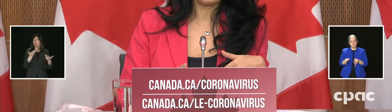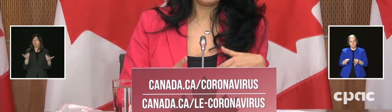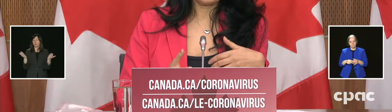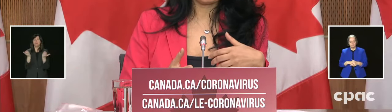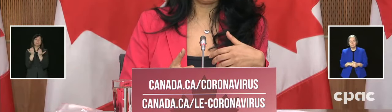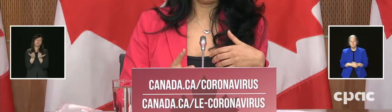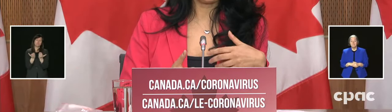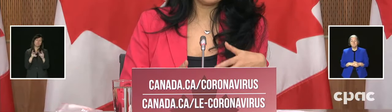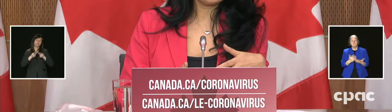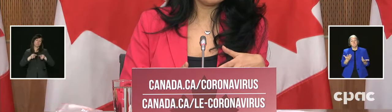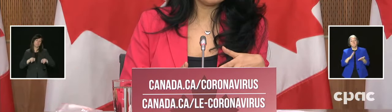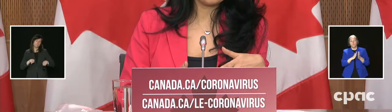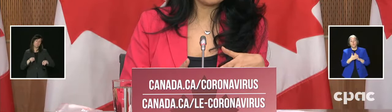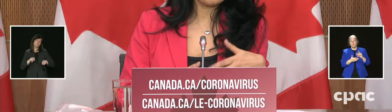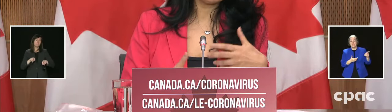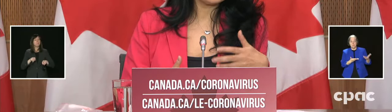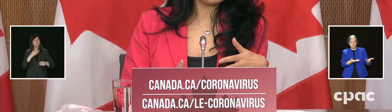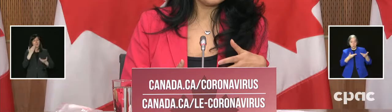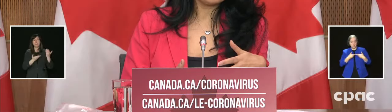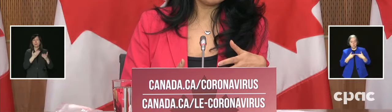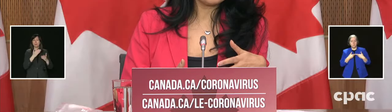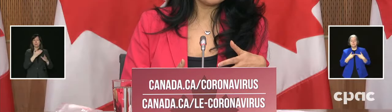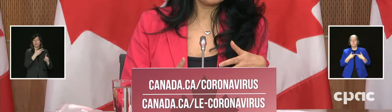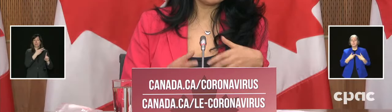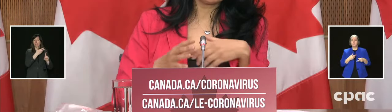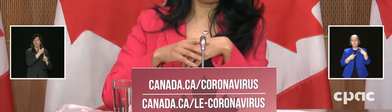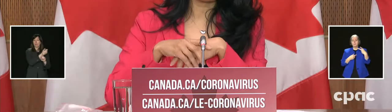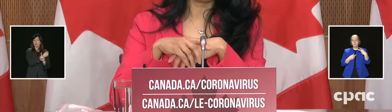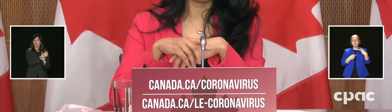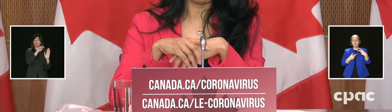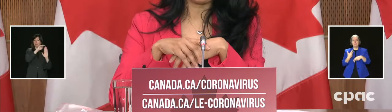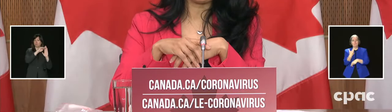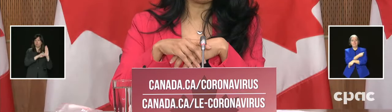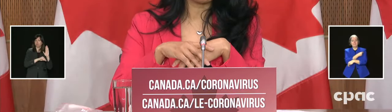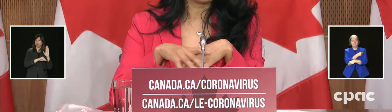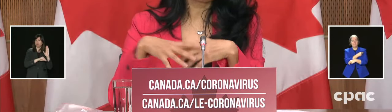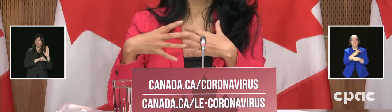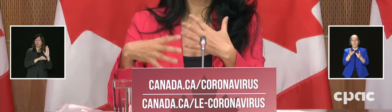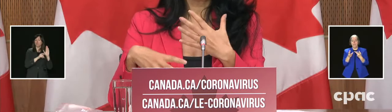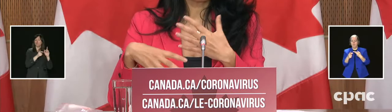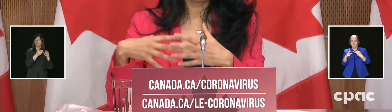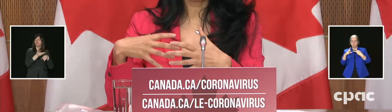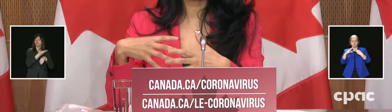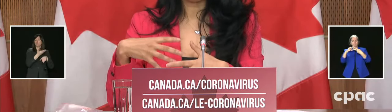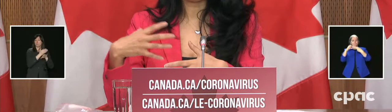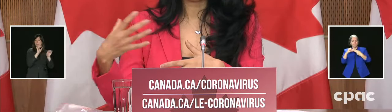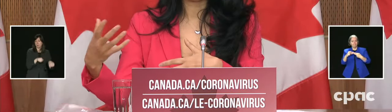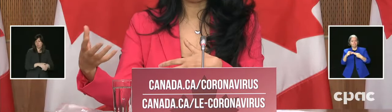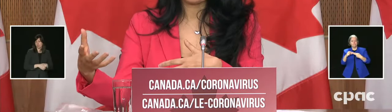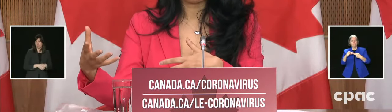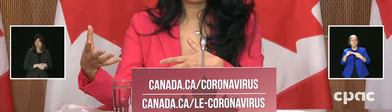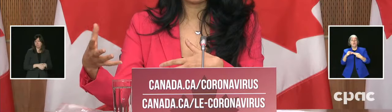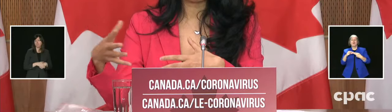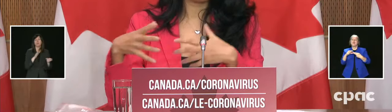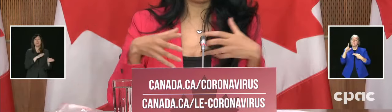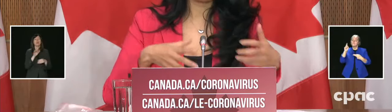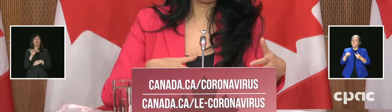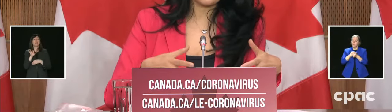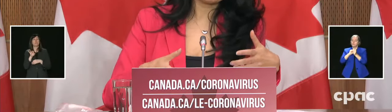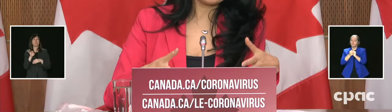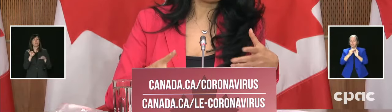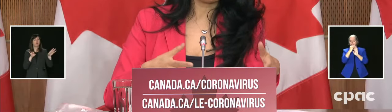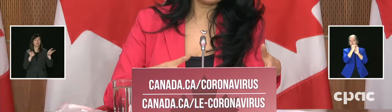potentially change the monograph and update what the vaccine would be authorized for. Usually in circumstances where we have mixed schedules,